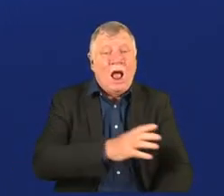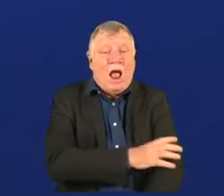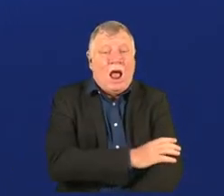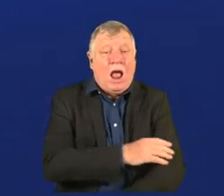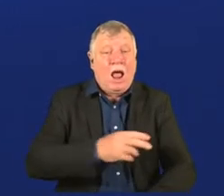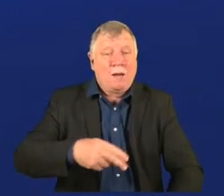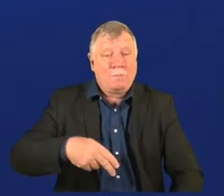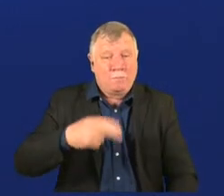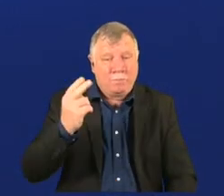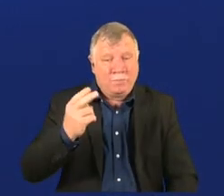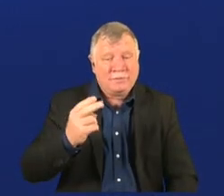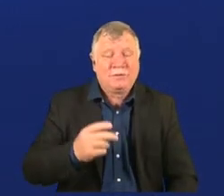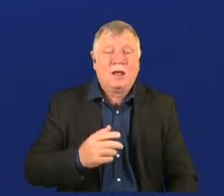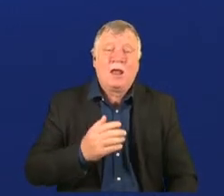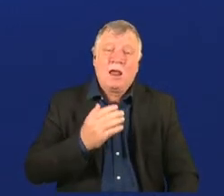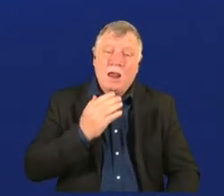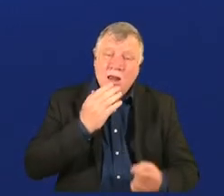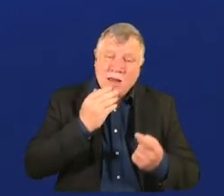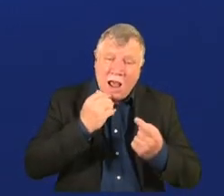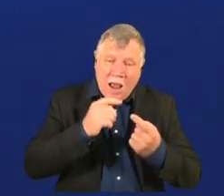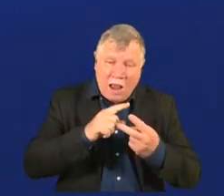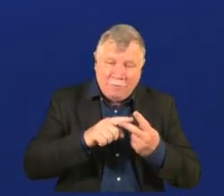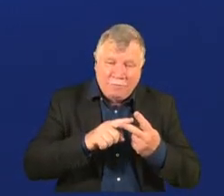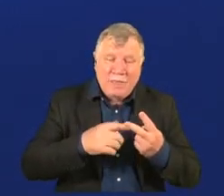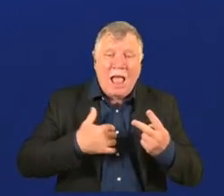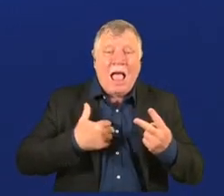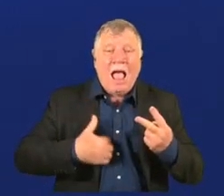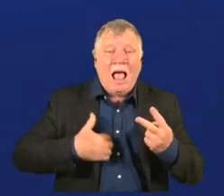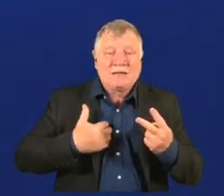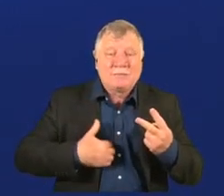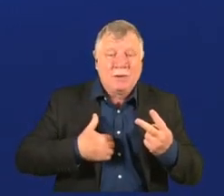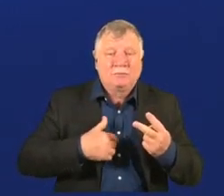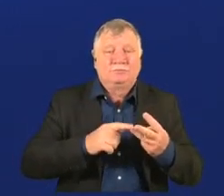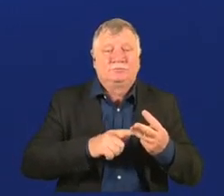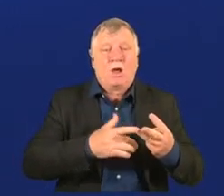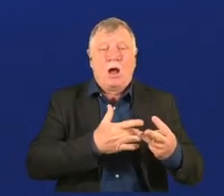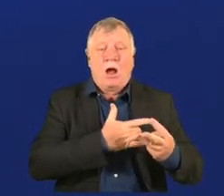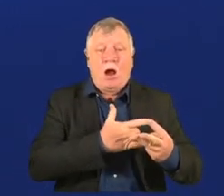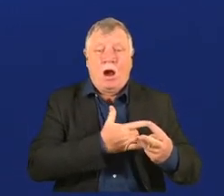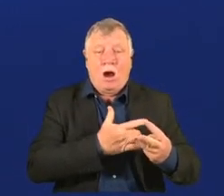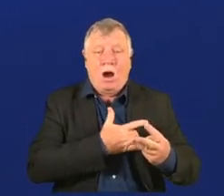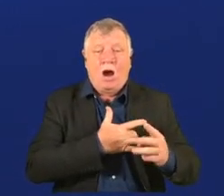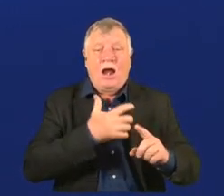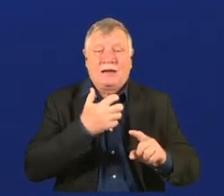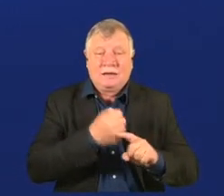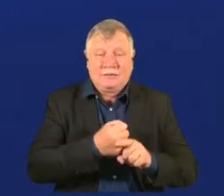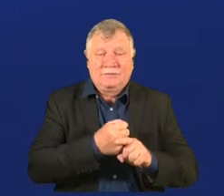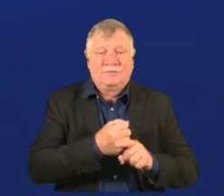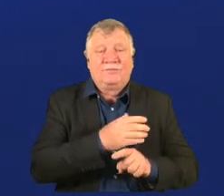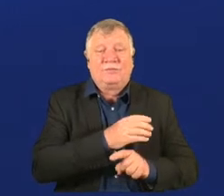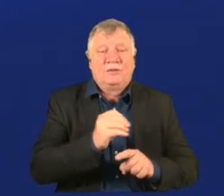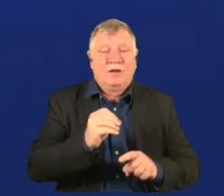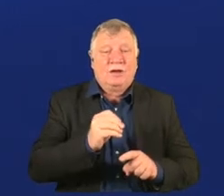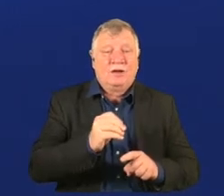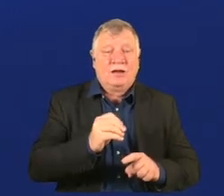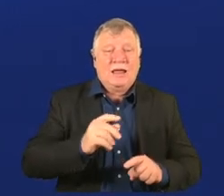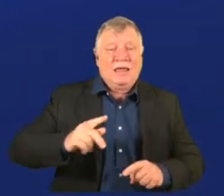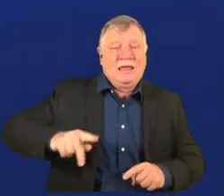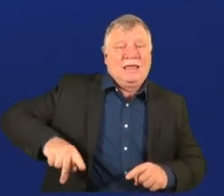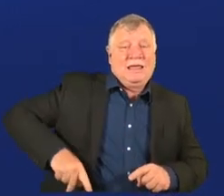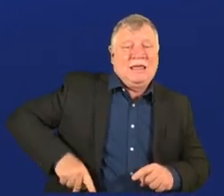pressure, diabetes, asthma, heart conditions and heart attacks, and chronic